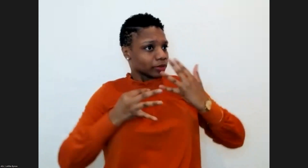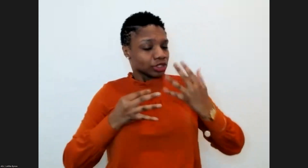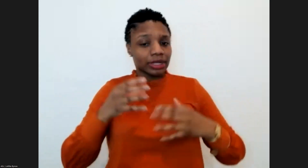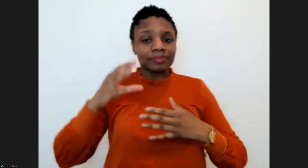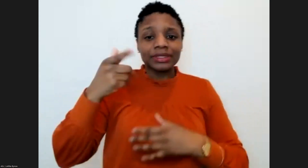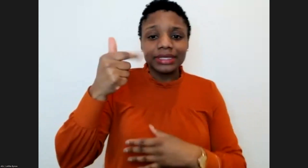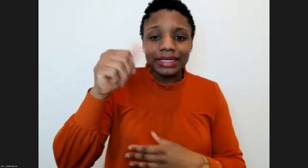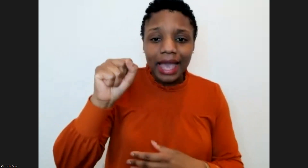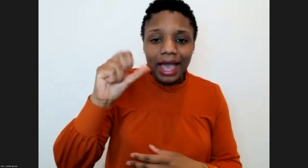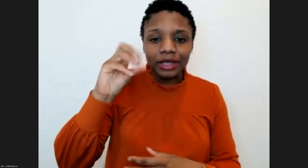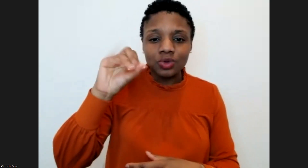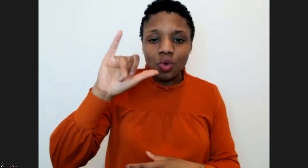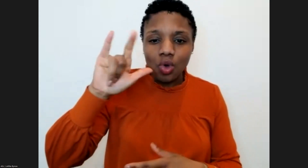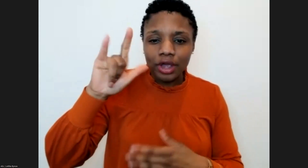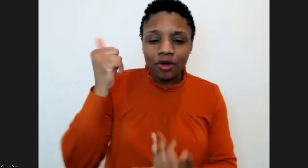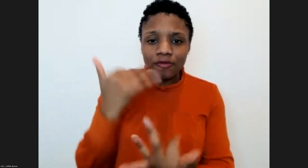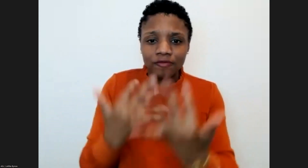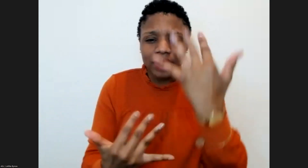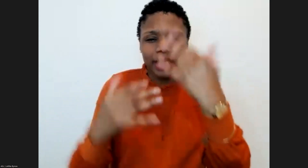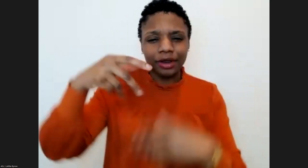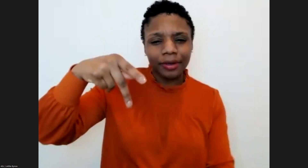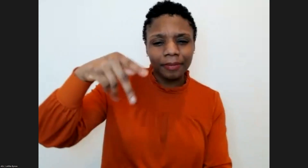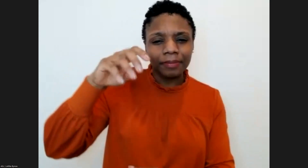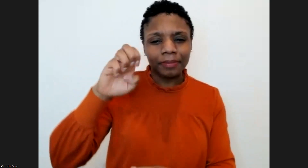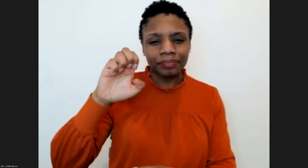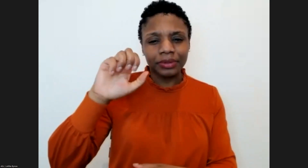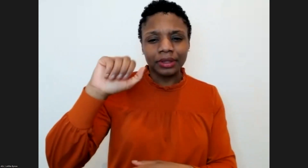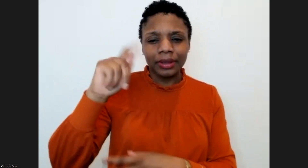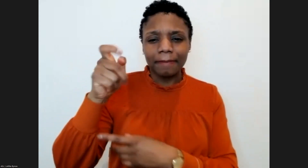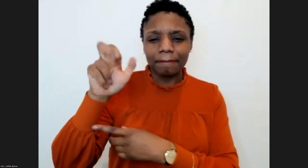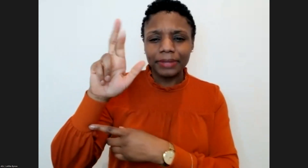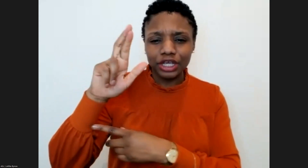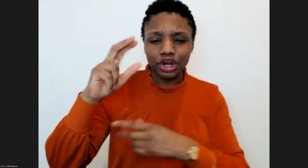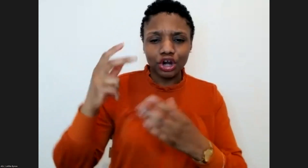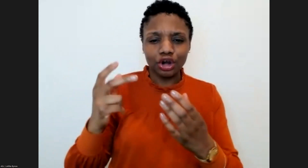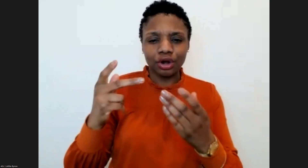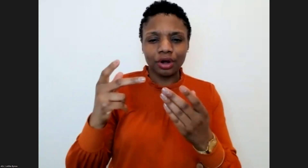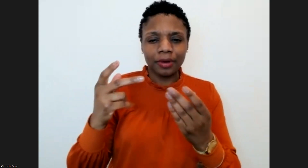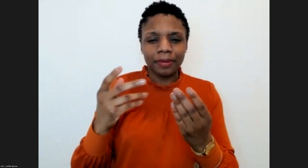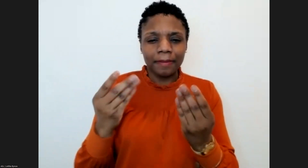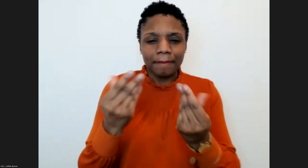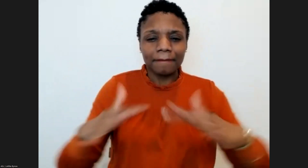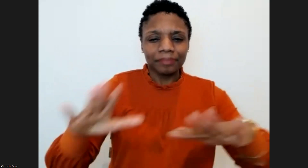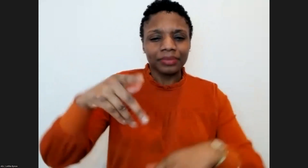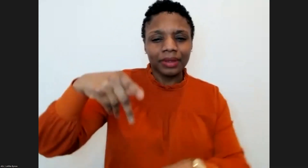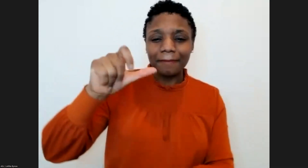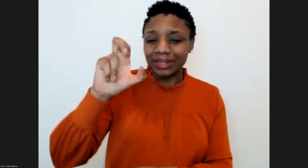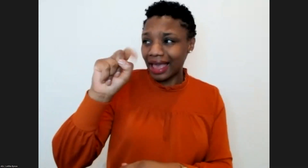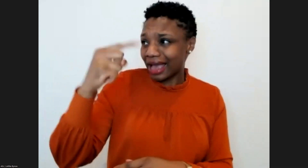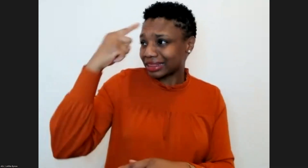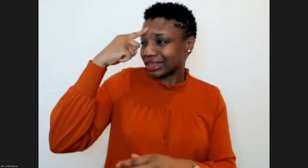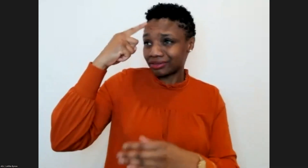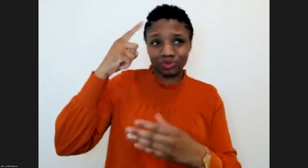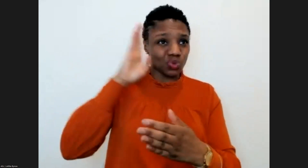fired peaker plant, it's probably the last one that'll ever be built, because they don't make sense